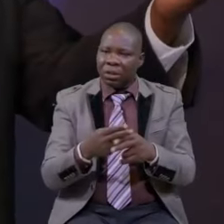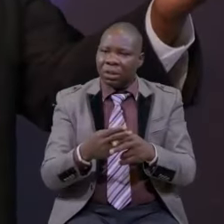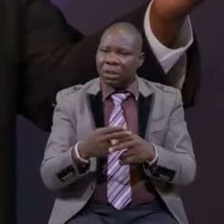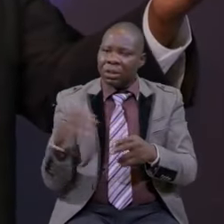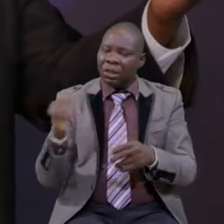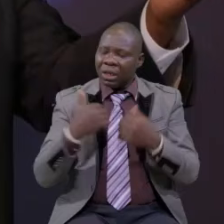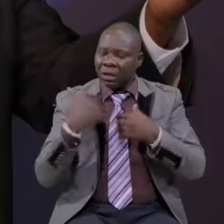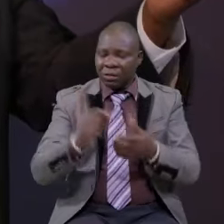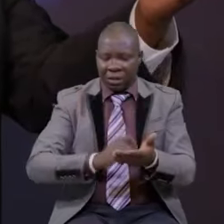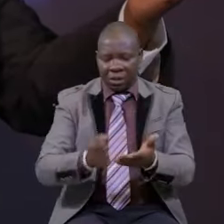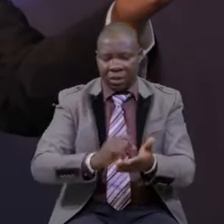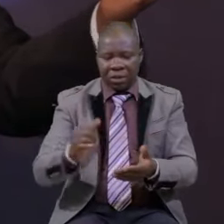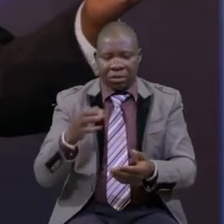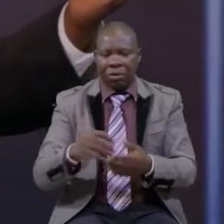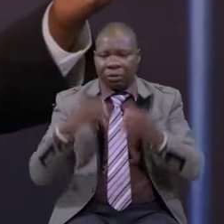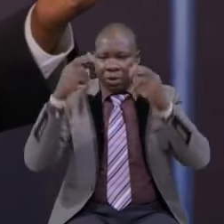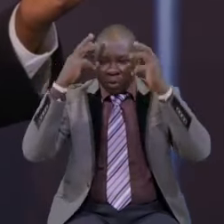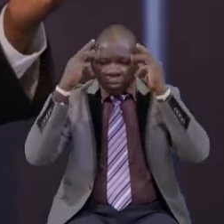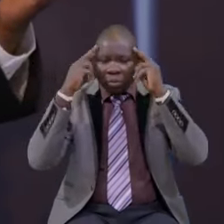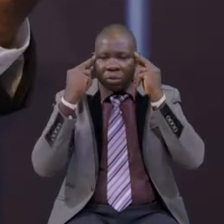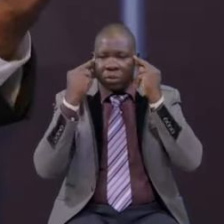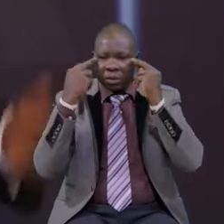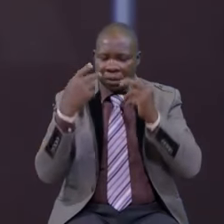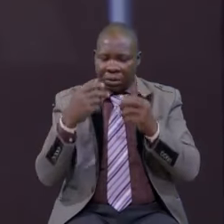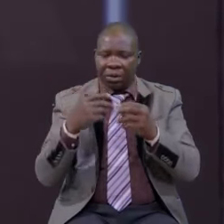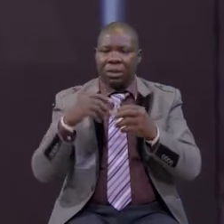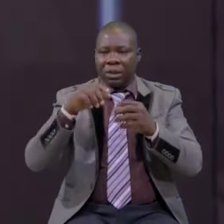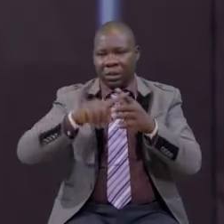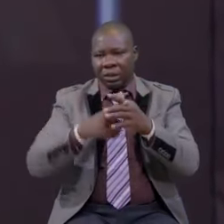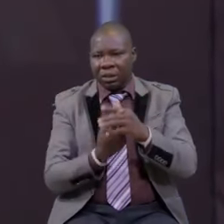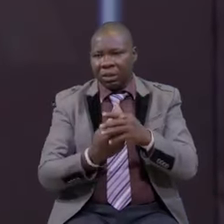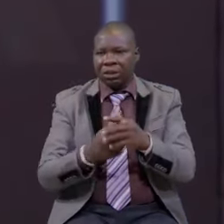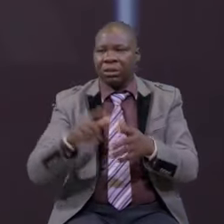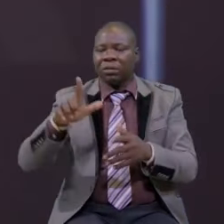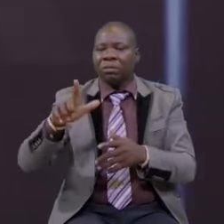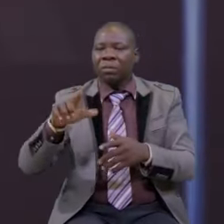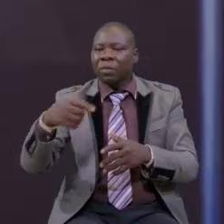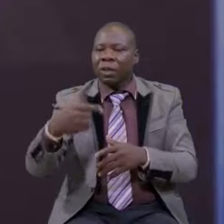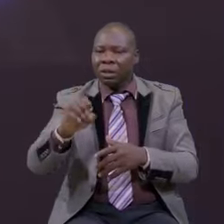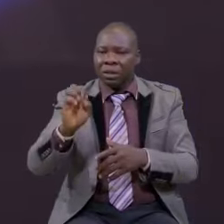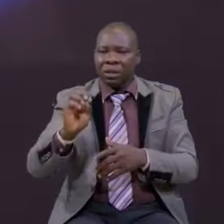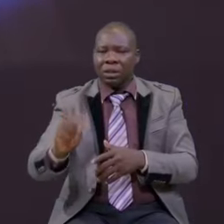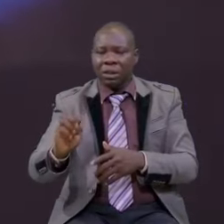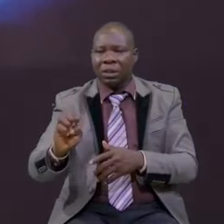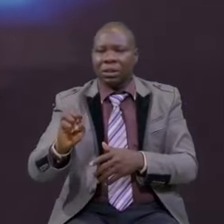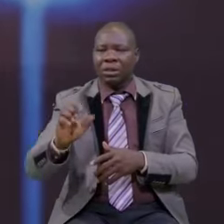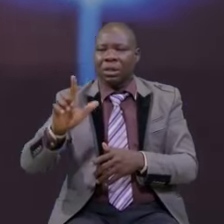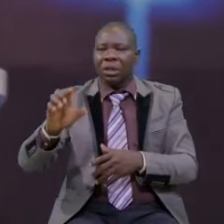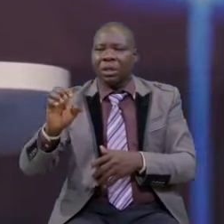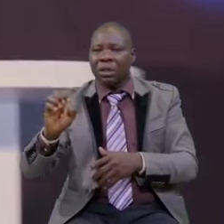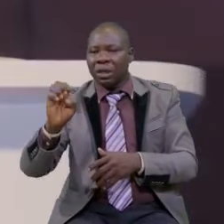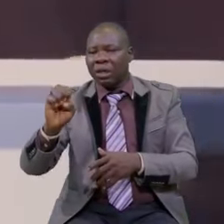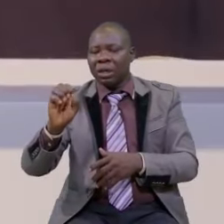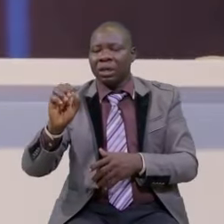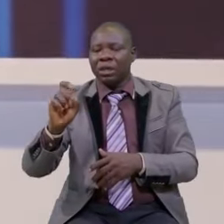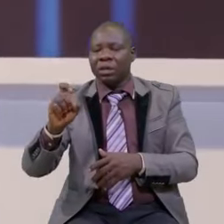Moses. Genesis, Exodus, Leviticus, Numbers, Deuteronomy. They have Moses and the prophet. They have all